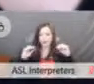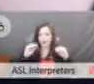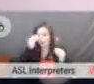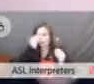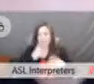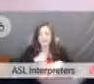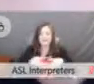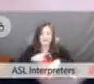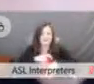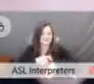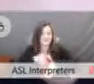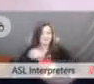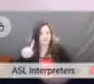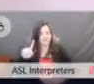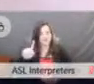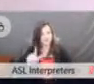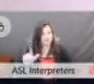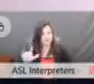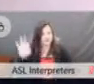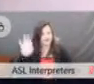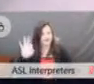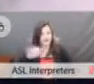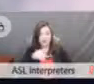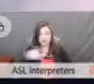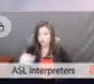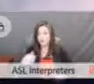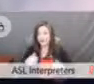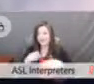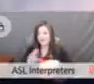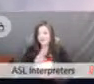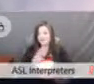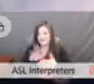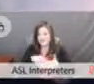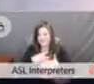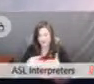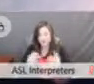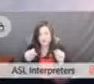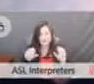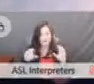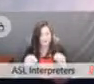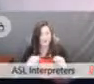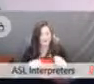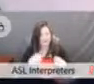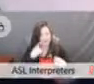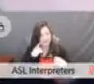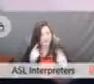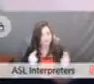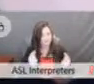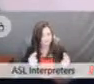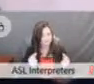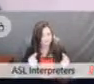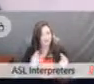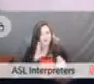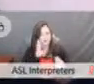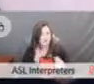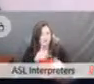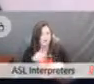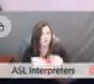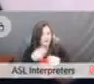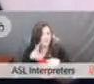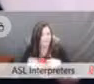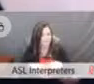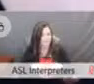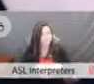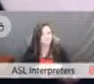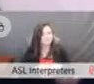it's 1:29. So, and I know you all have busy schedules as well. So I think what we're going to do then is we're going to start wrapping up. I'm